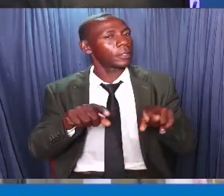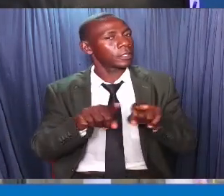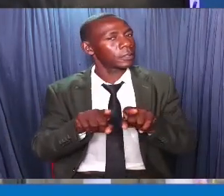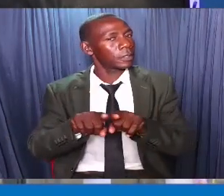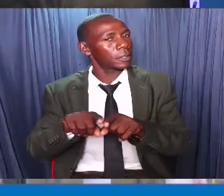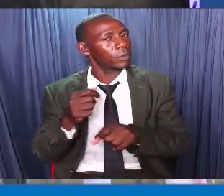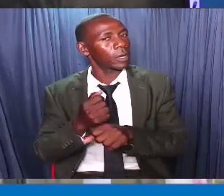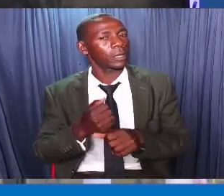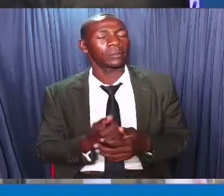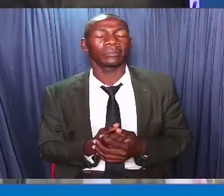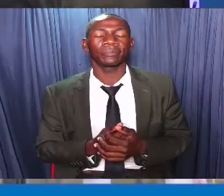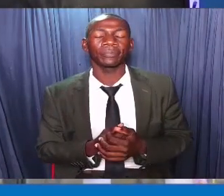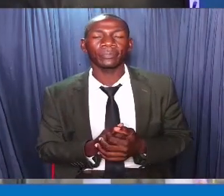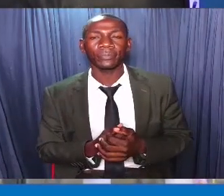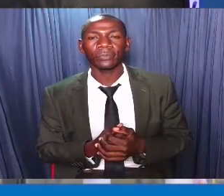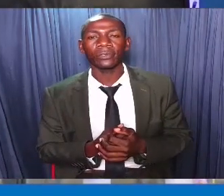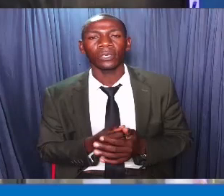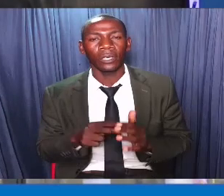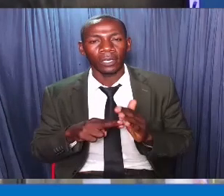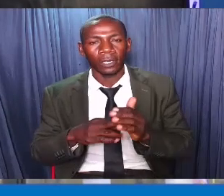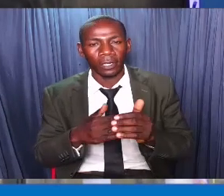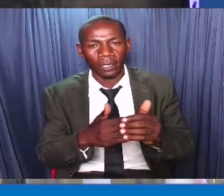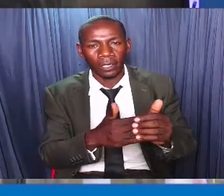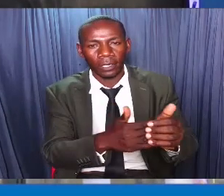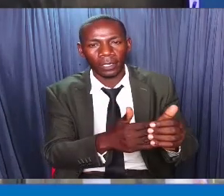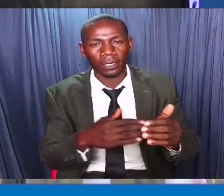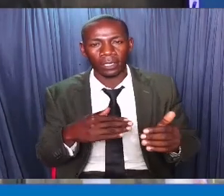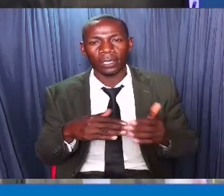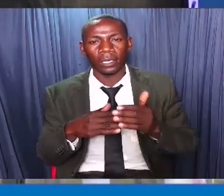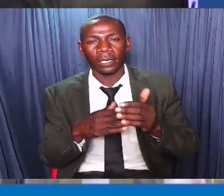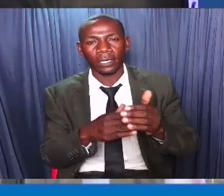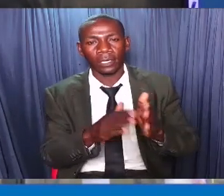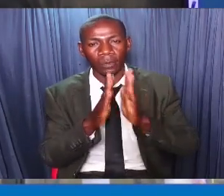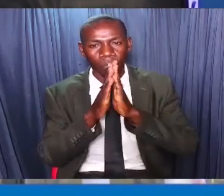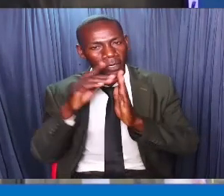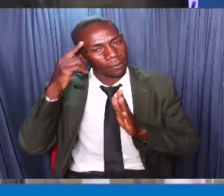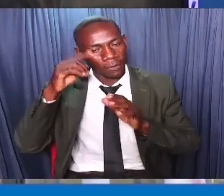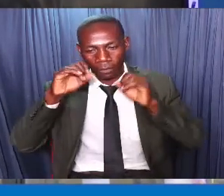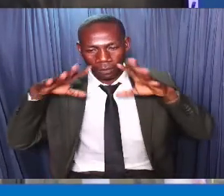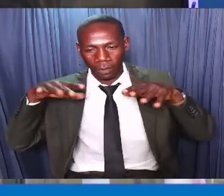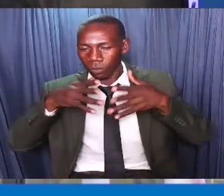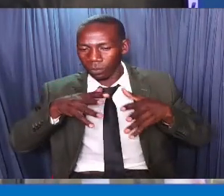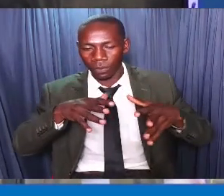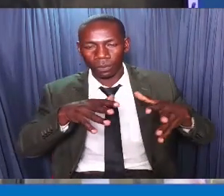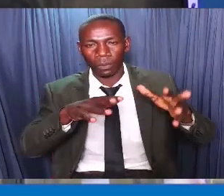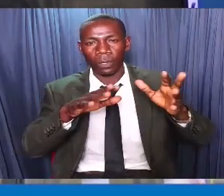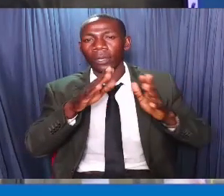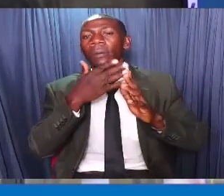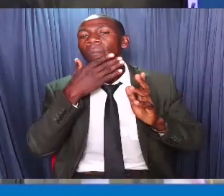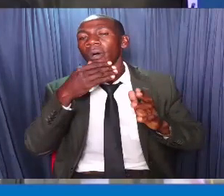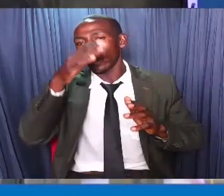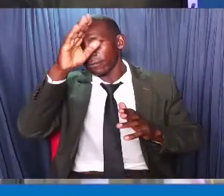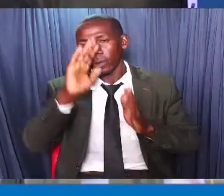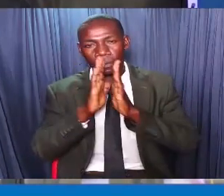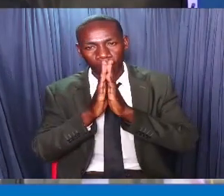much alive in his servant. Alituongoza kuombea mafuriko. He guided us to pray upon the floods. Tumishi Mungu akaomba sana.